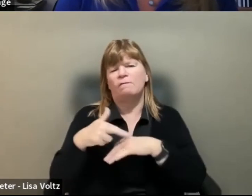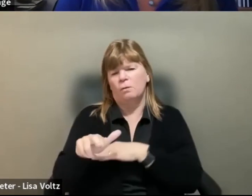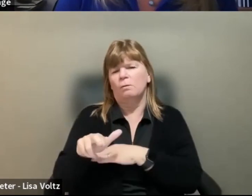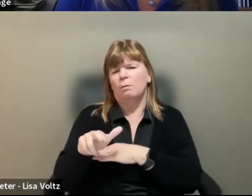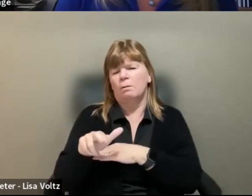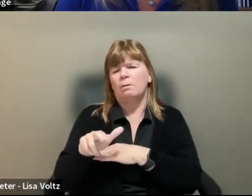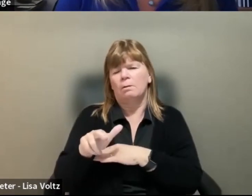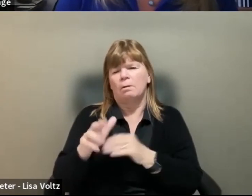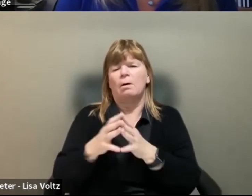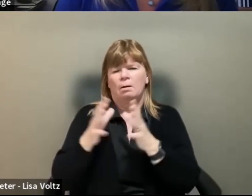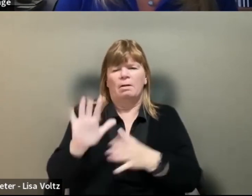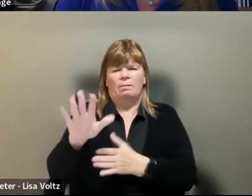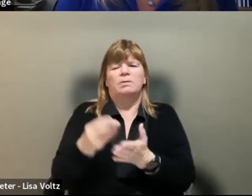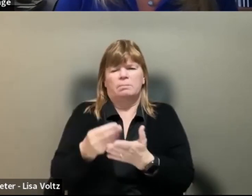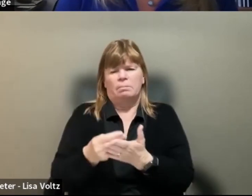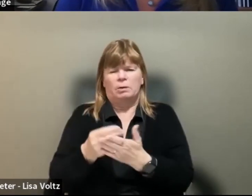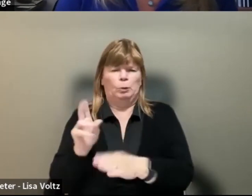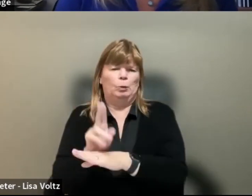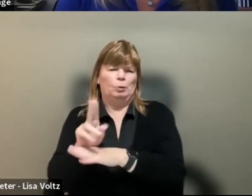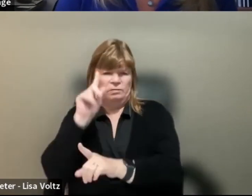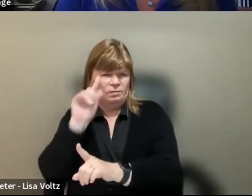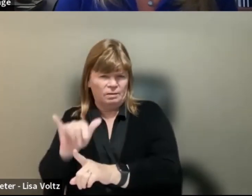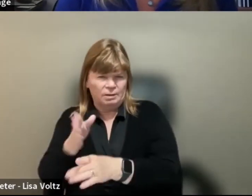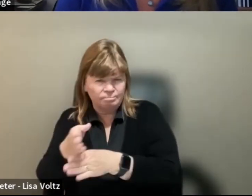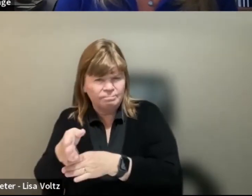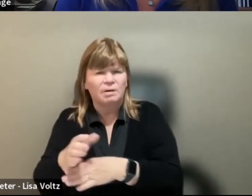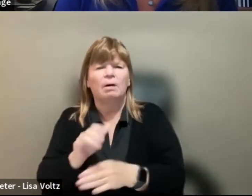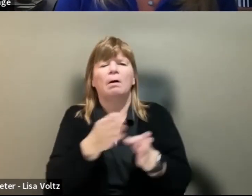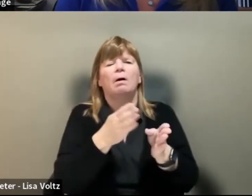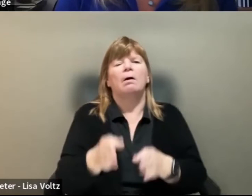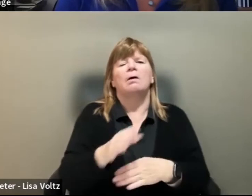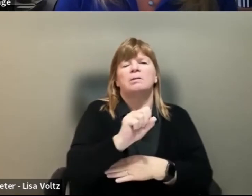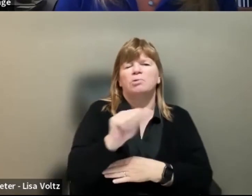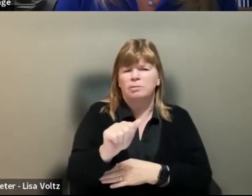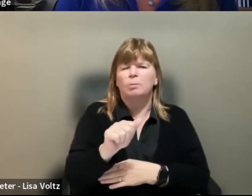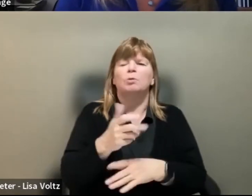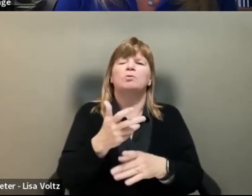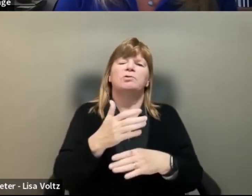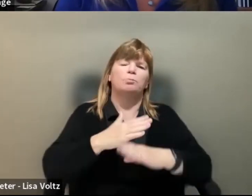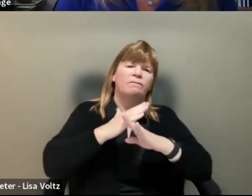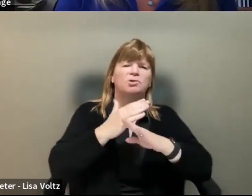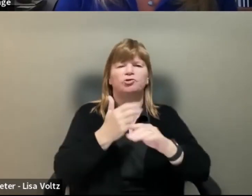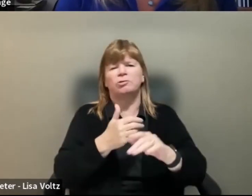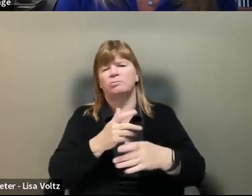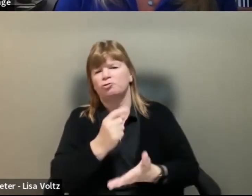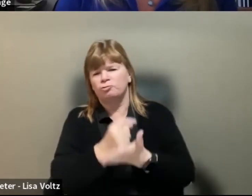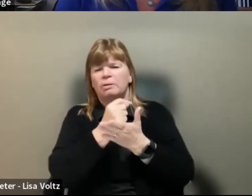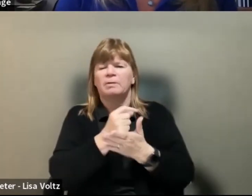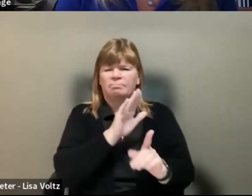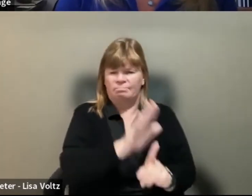those dollars are being used that way. Also, a Substance Abuse Prevention and Treatment, SAPT block grant.